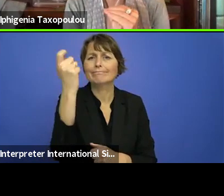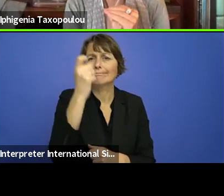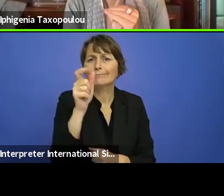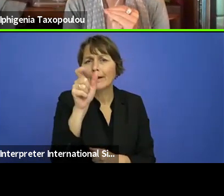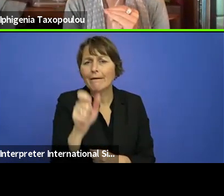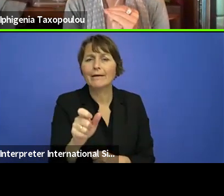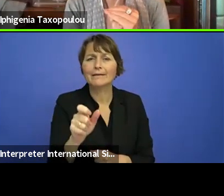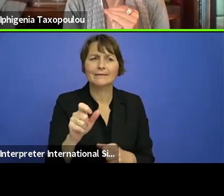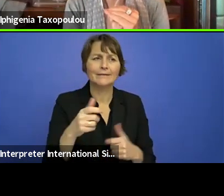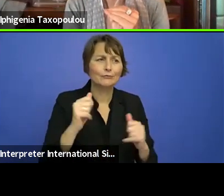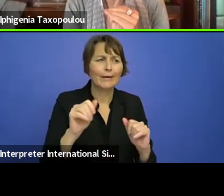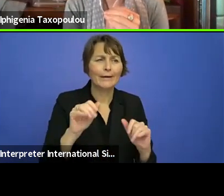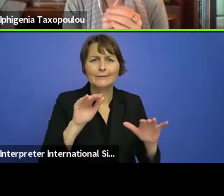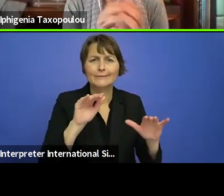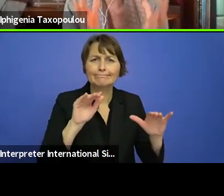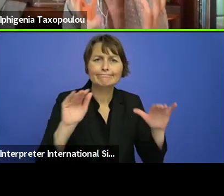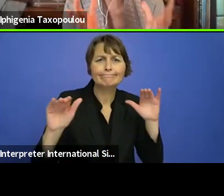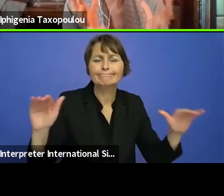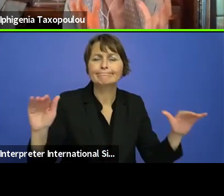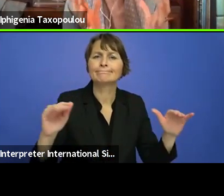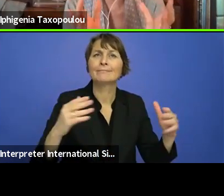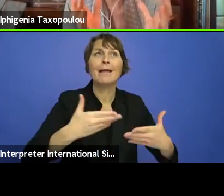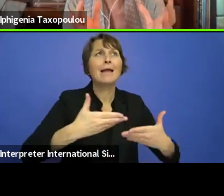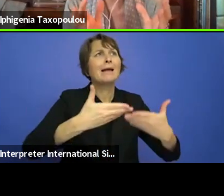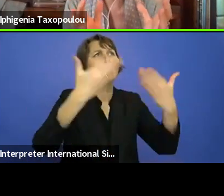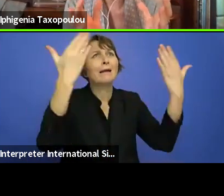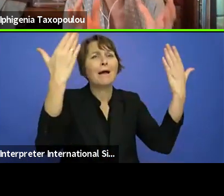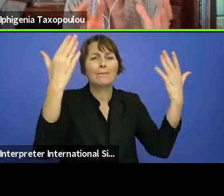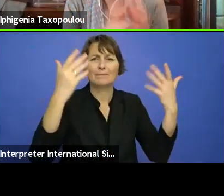the urgent question of climate change through their